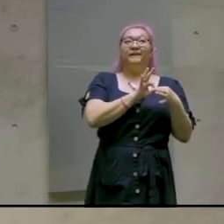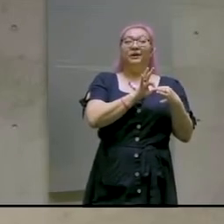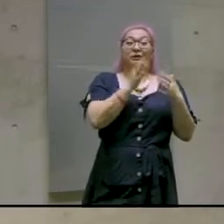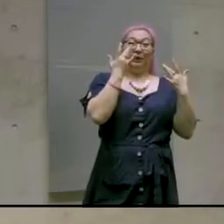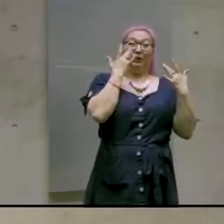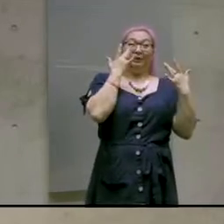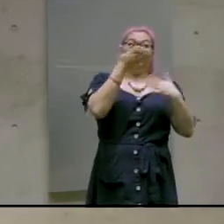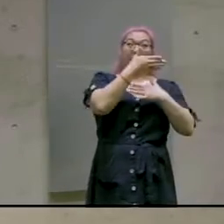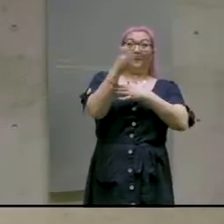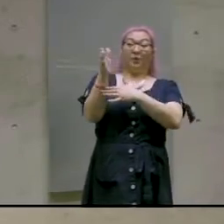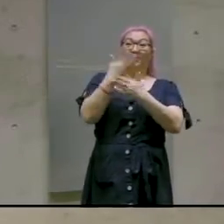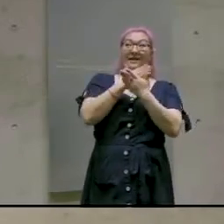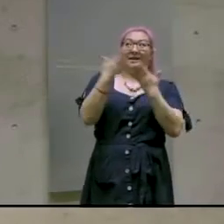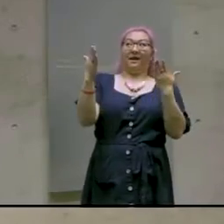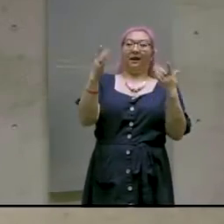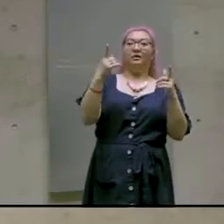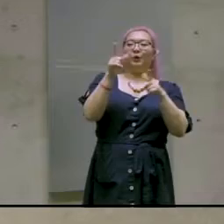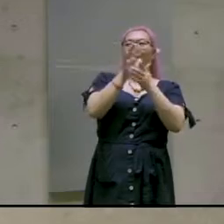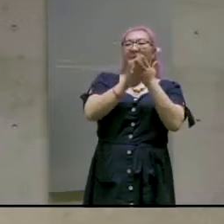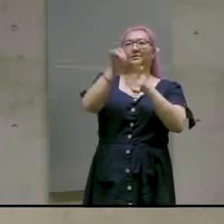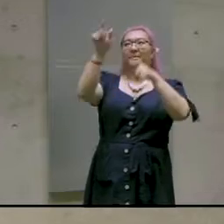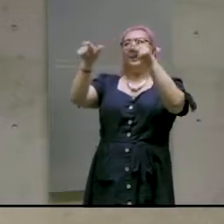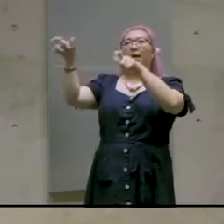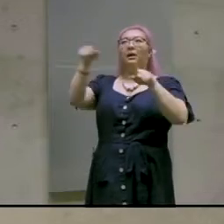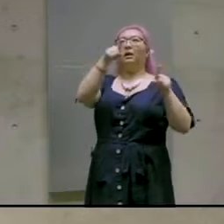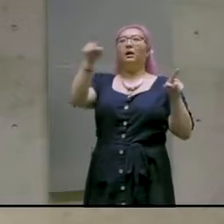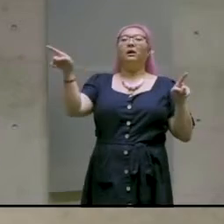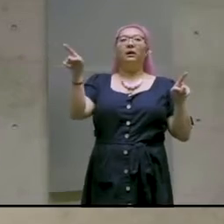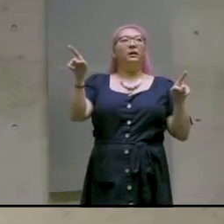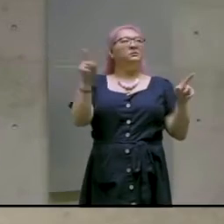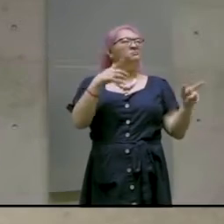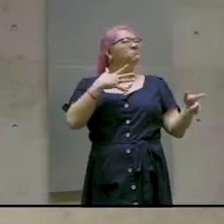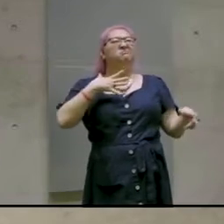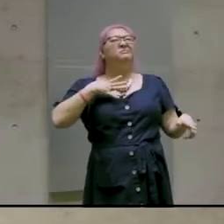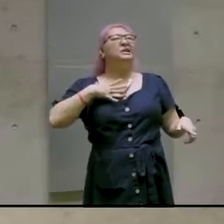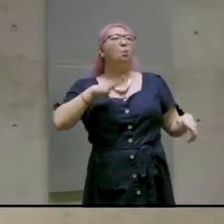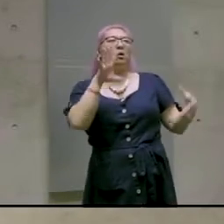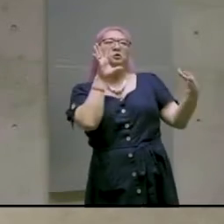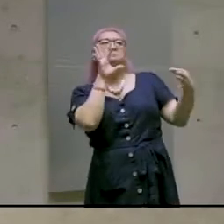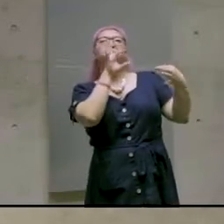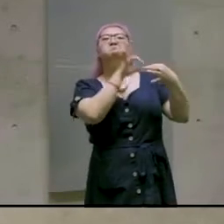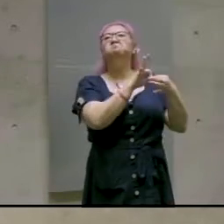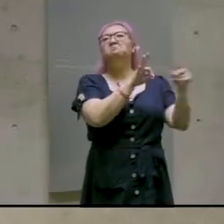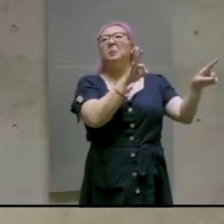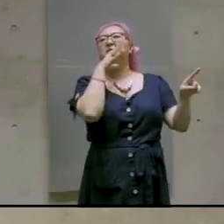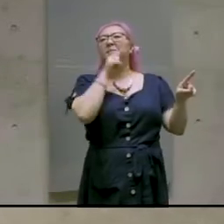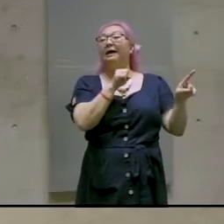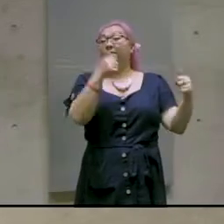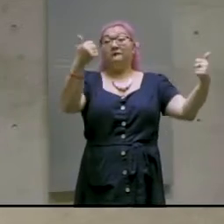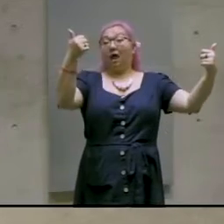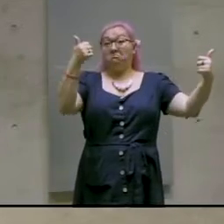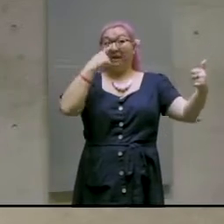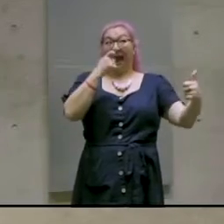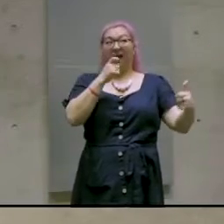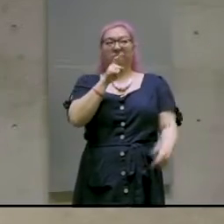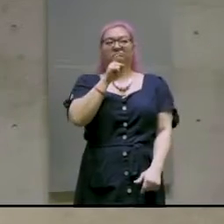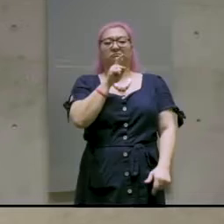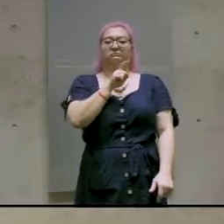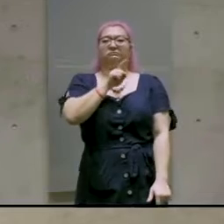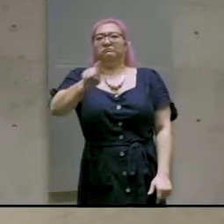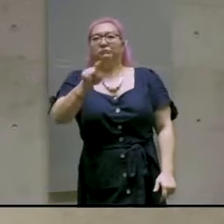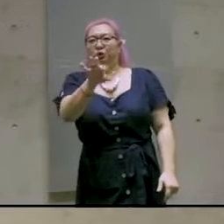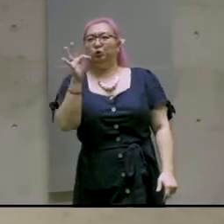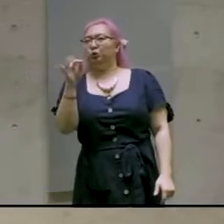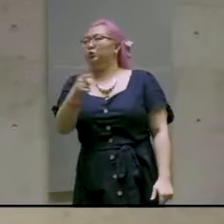their heart's content, whereas those who didn't want to experience that content would not. But it kind of speaks to a kind of wider